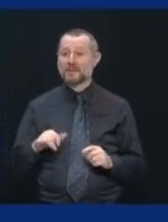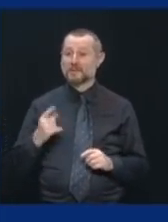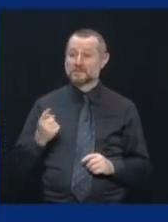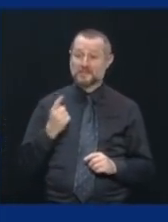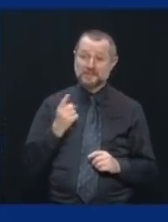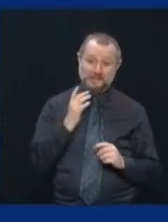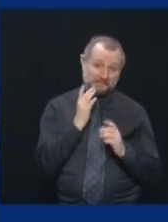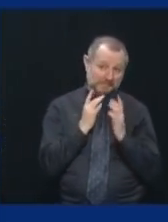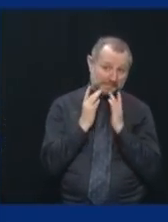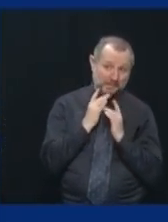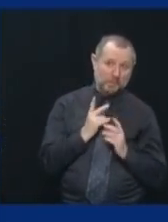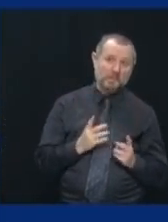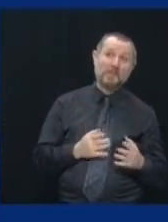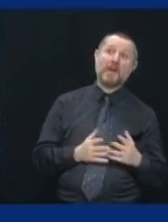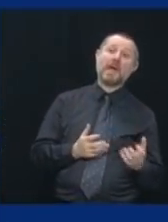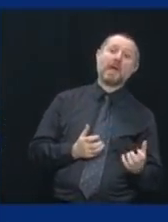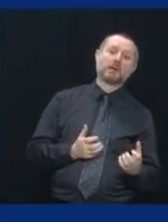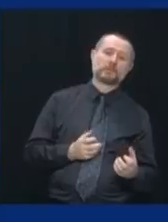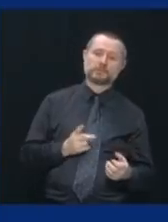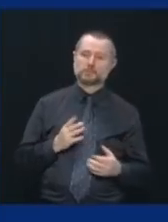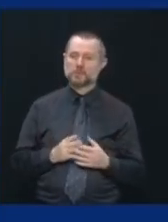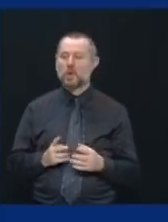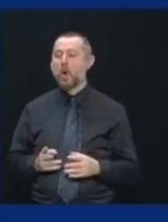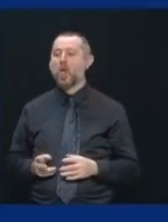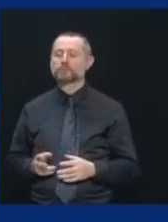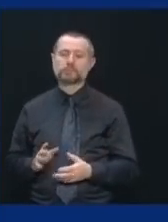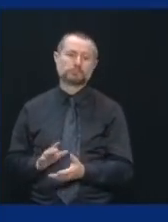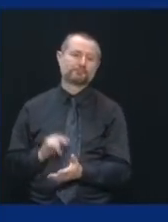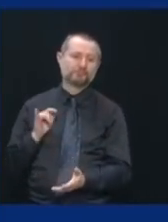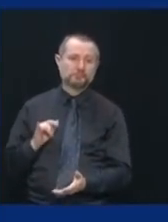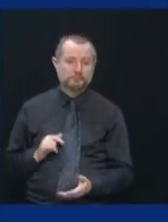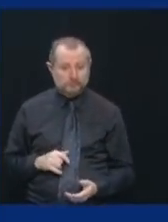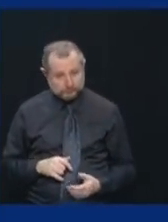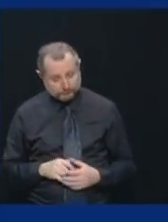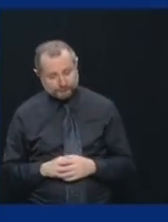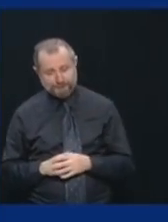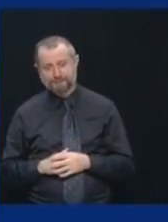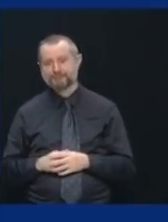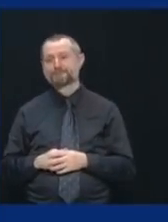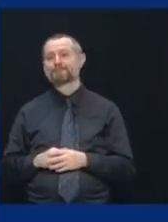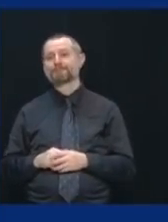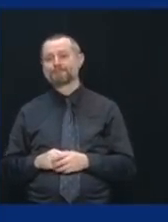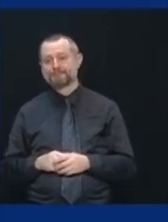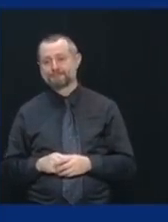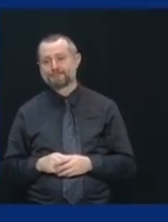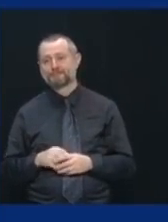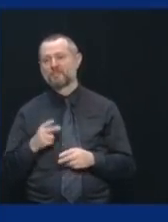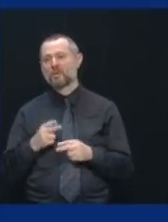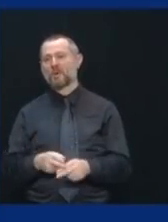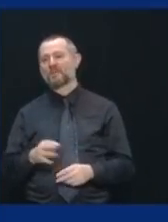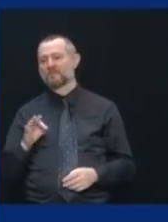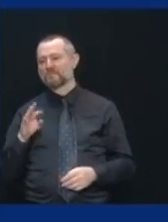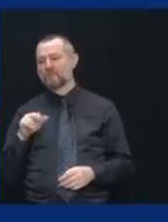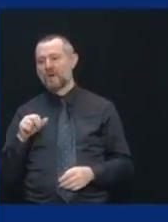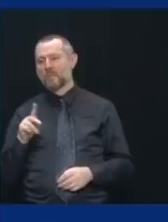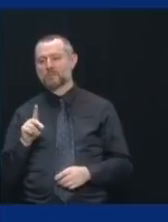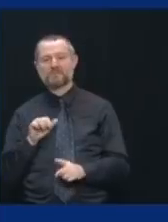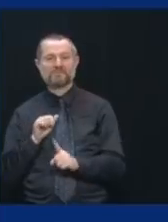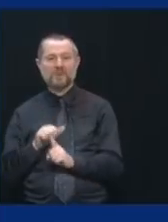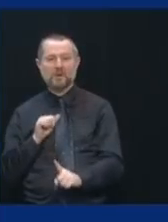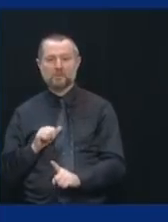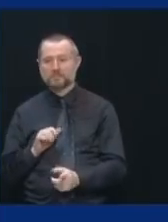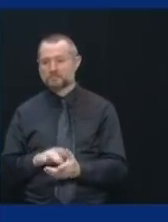high demand, what might happen. There may be fraud. We've already seen